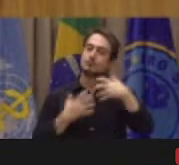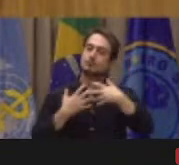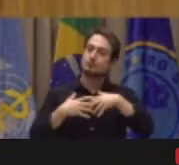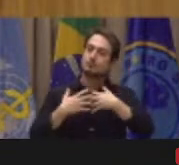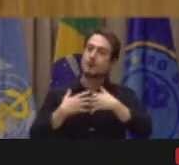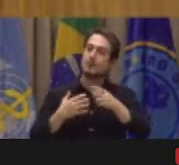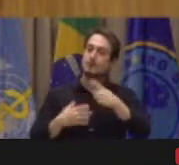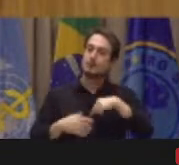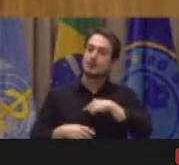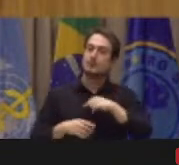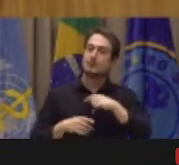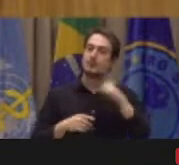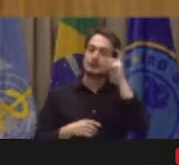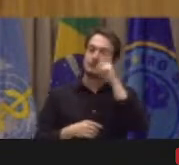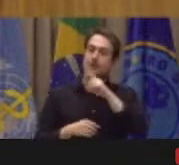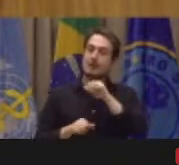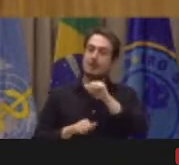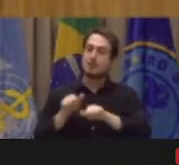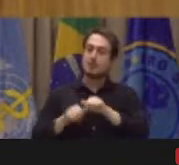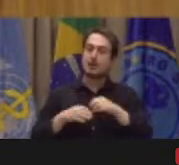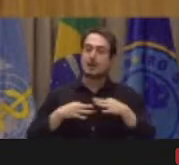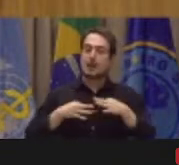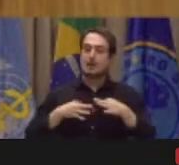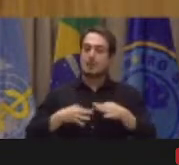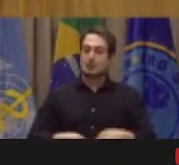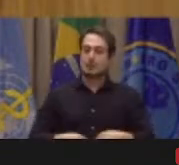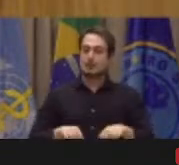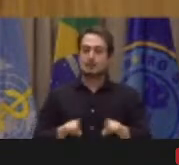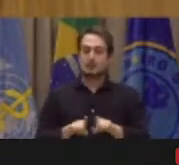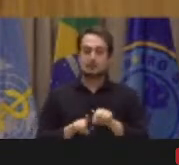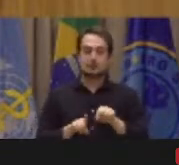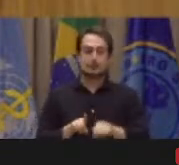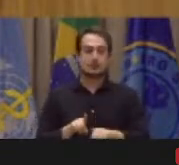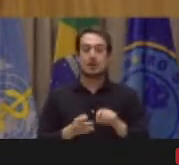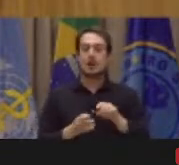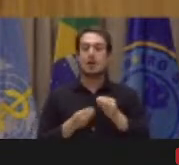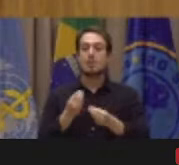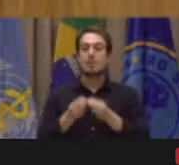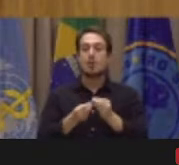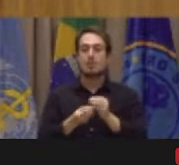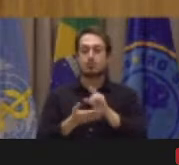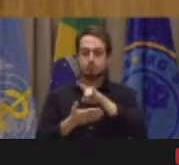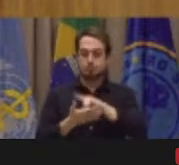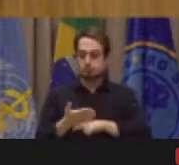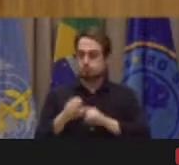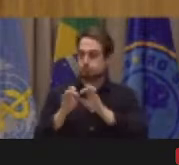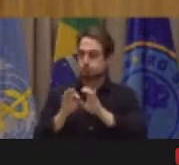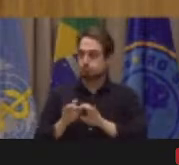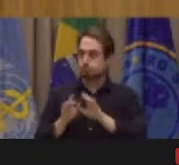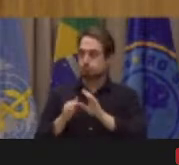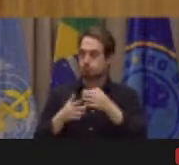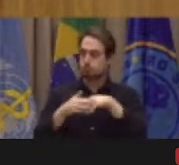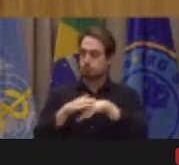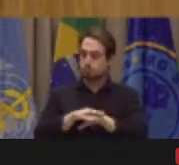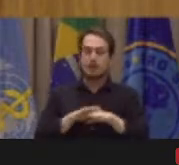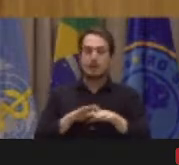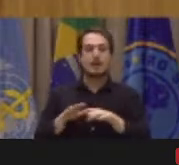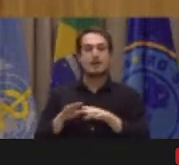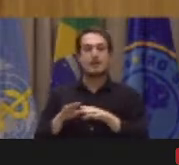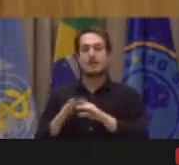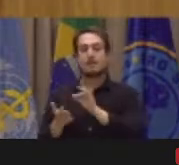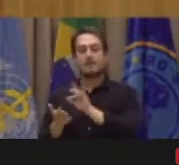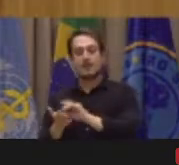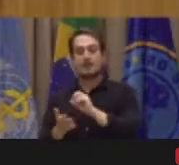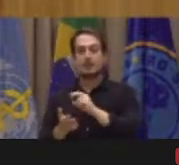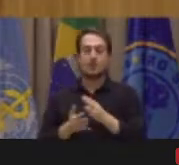whole question, how difficult it is to change behavior in the register, in the charts,